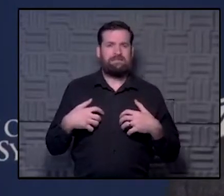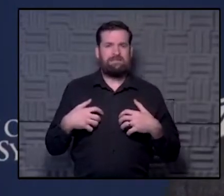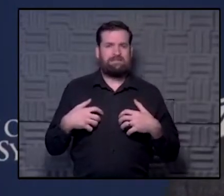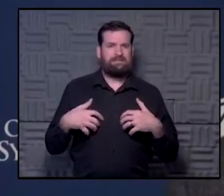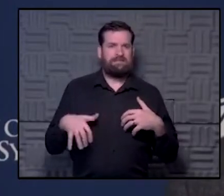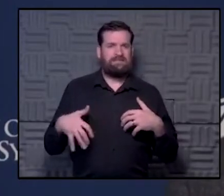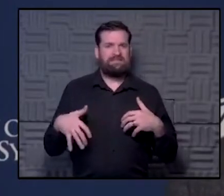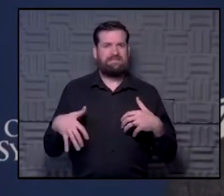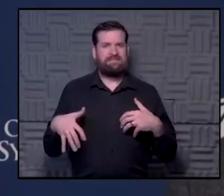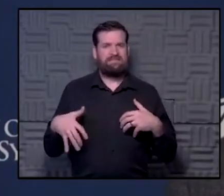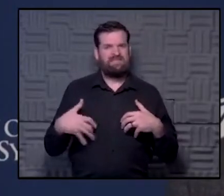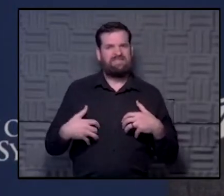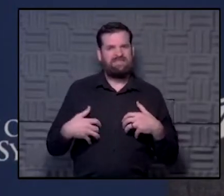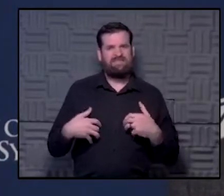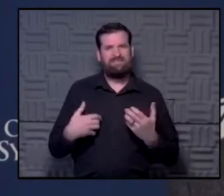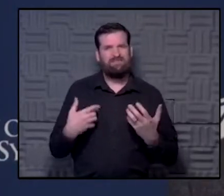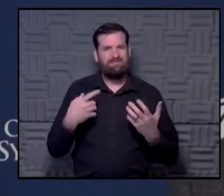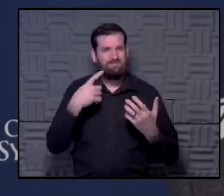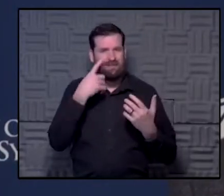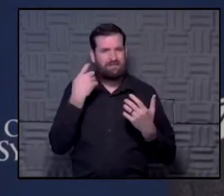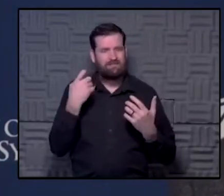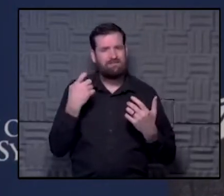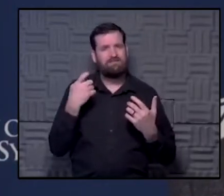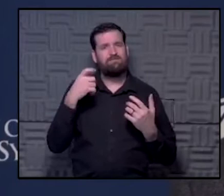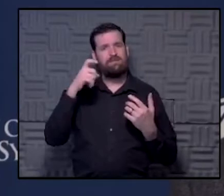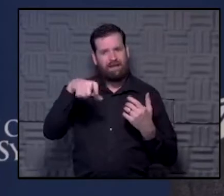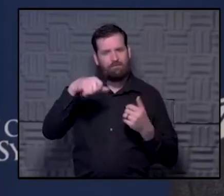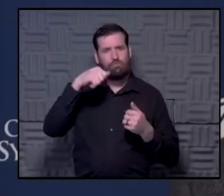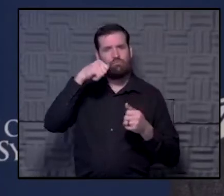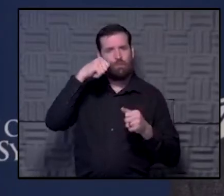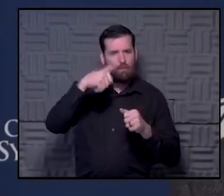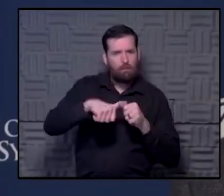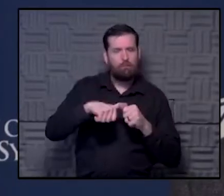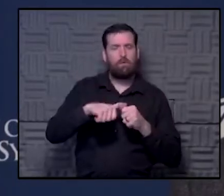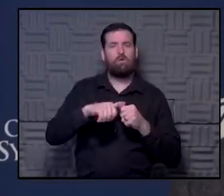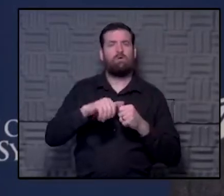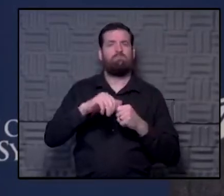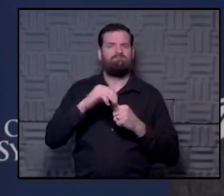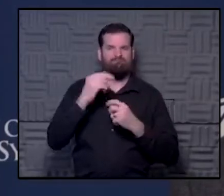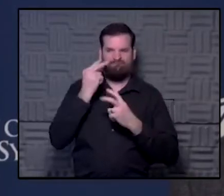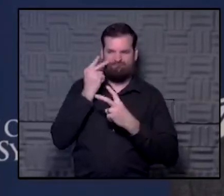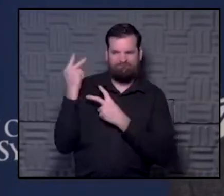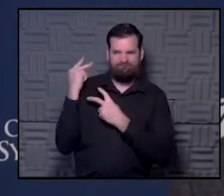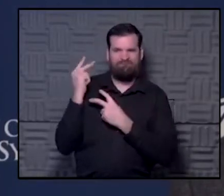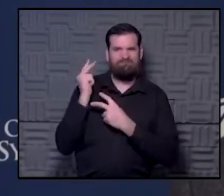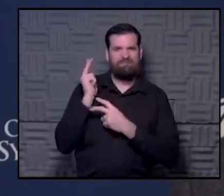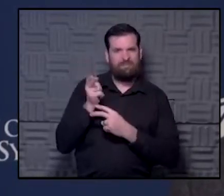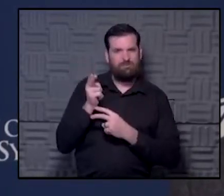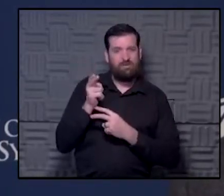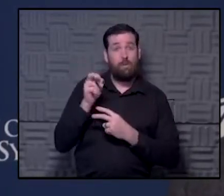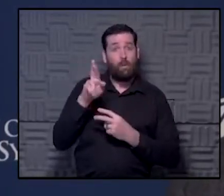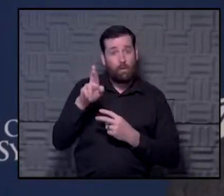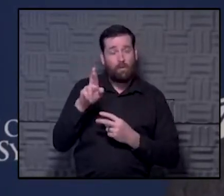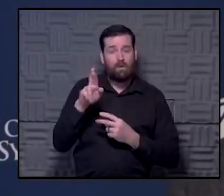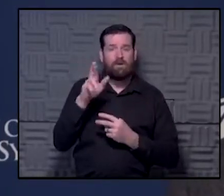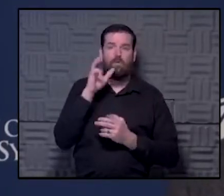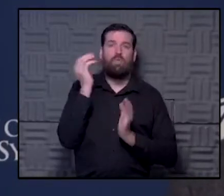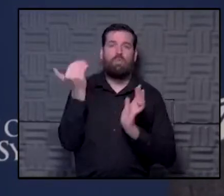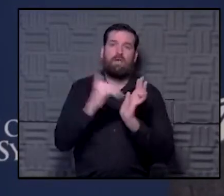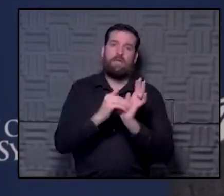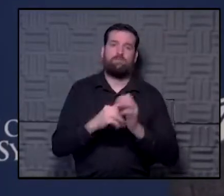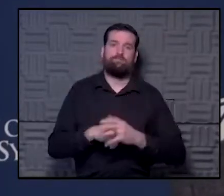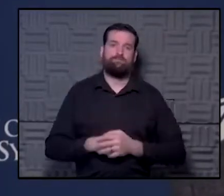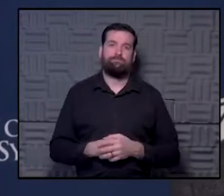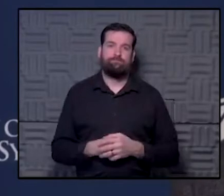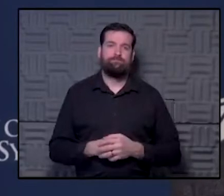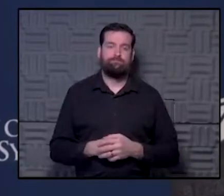there's a little bit of cringe, because I think that we have to remain mindful of history, or lest we be damned to repeat it.